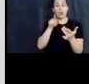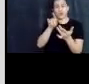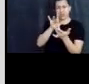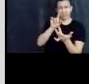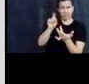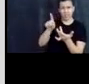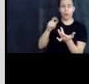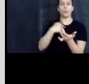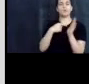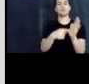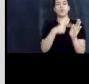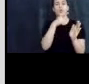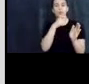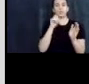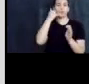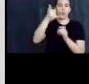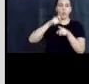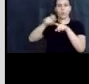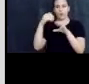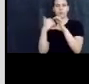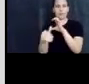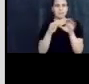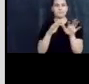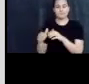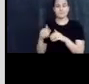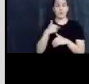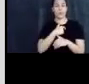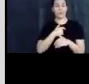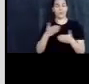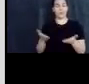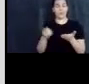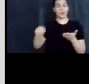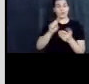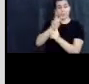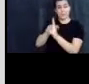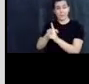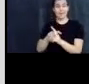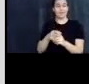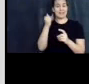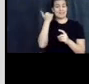out. We encourage you to apply. And I think that's it. Anything else from Alyssa?